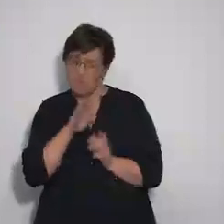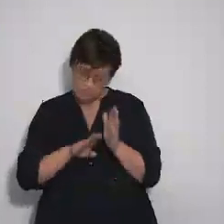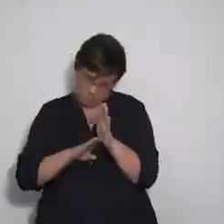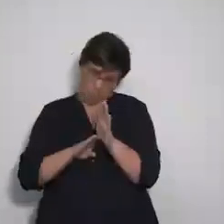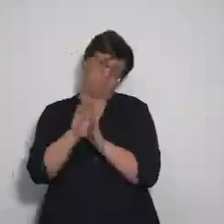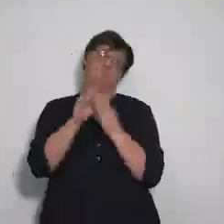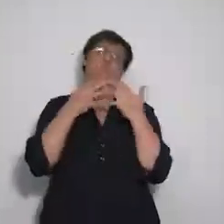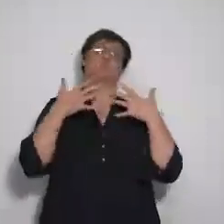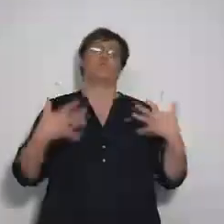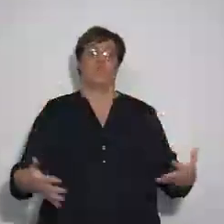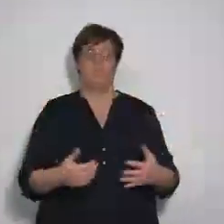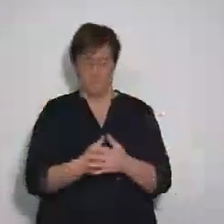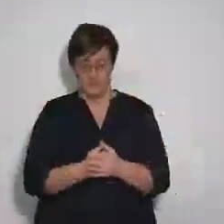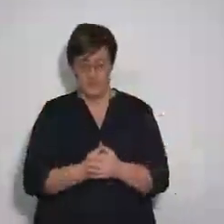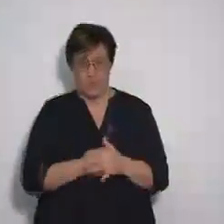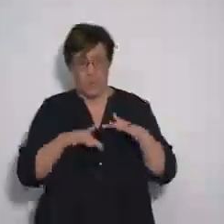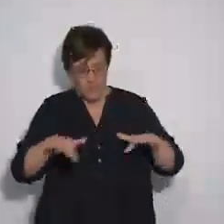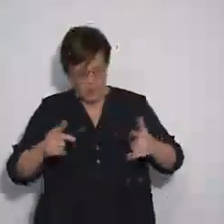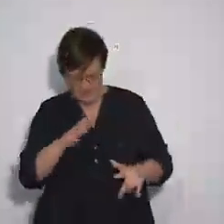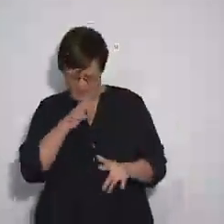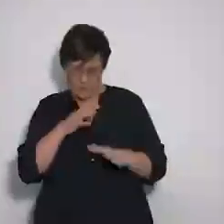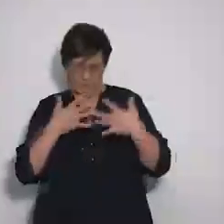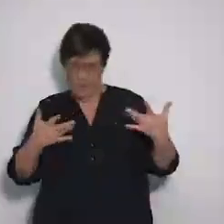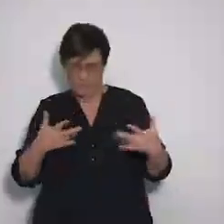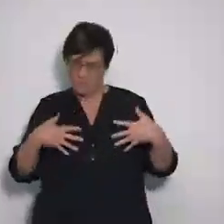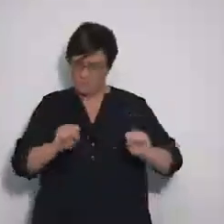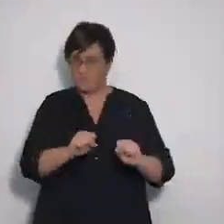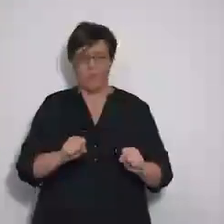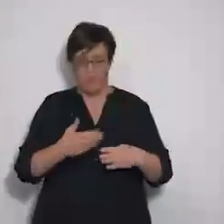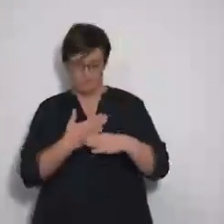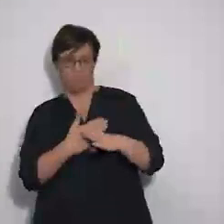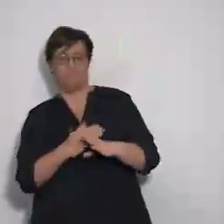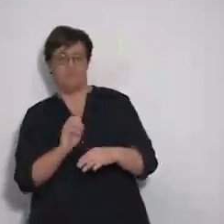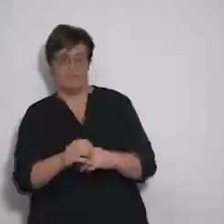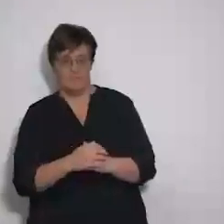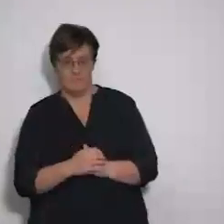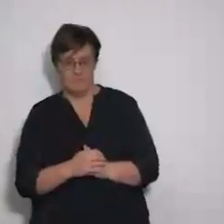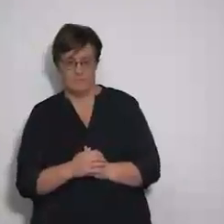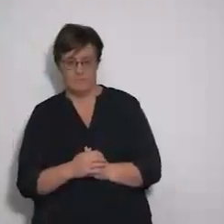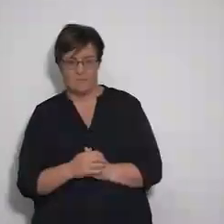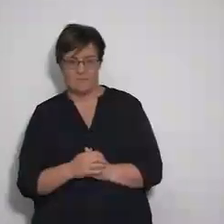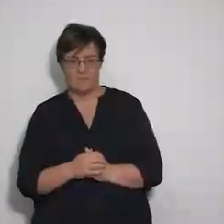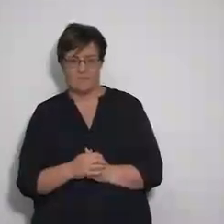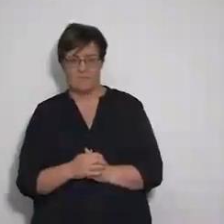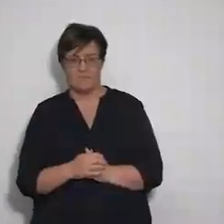from overshooting the mark and overpopulation taking place.